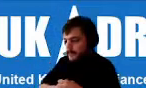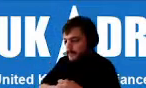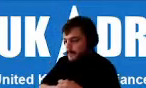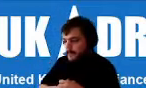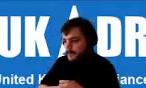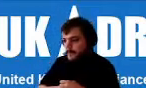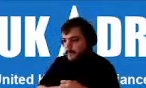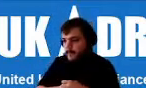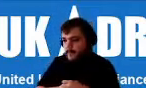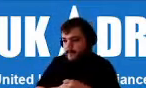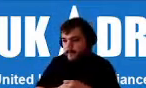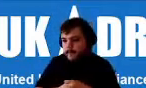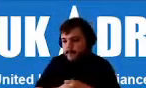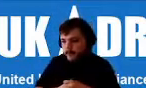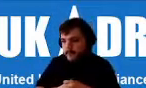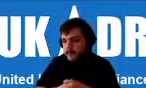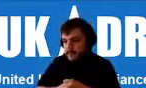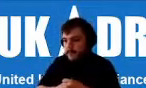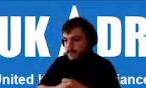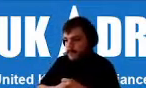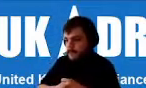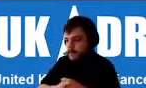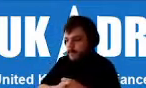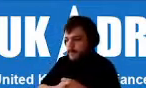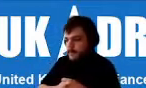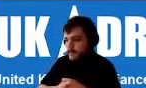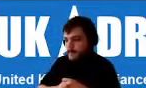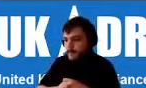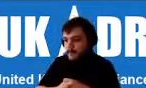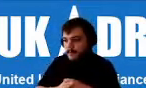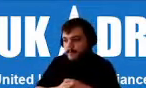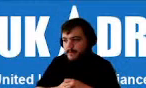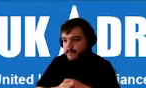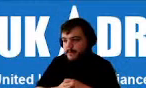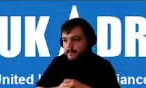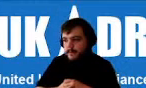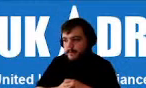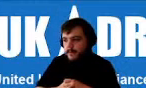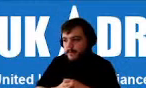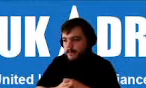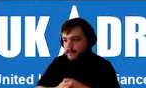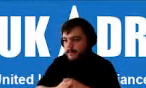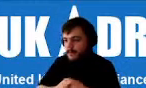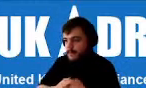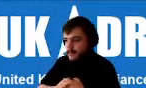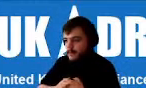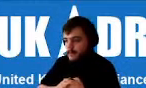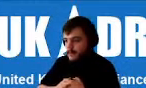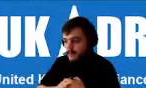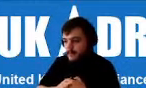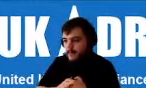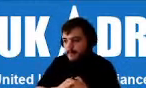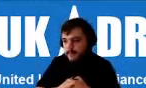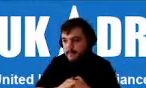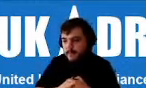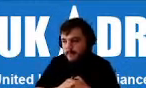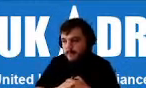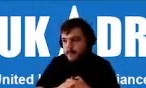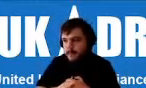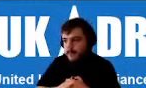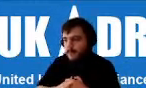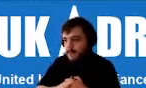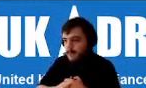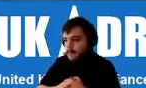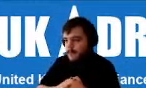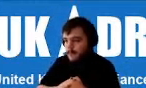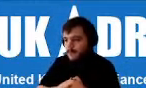eruption, volcanic explosivity index number 7, which would produce the equivalent of a nuclear winter and